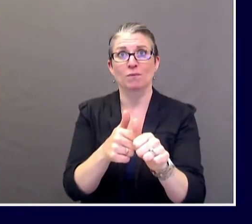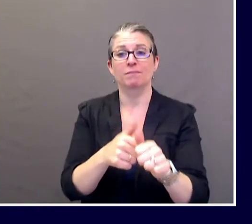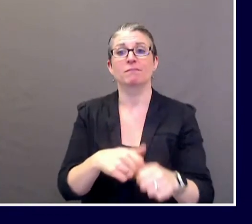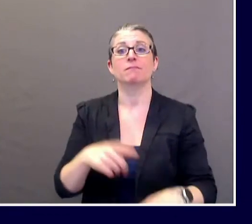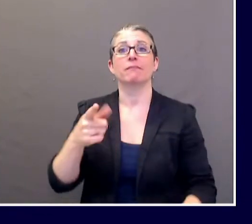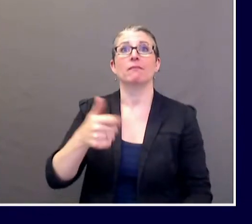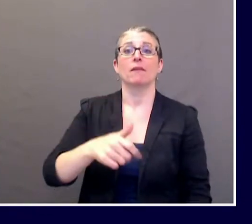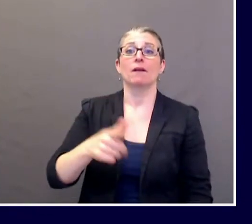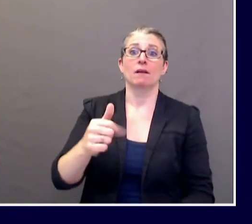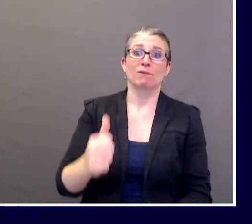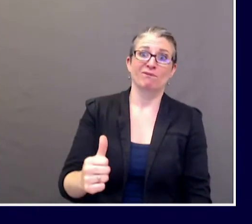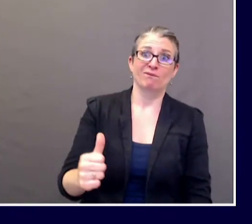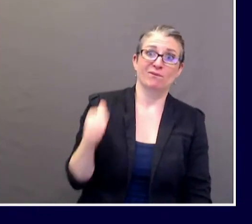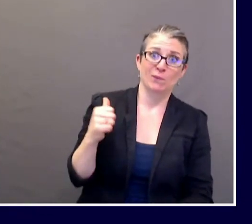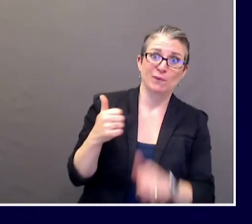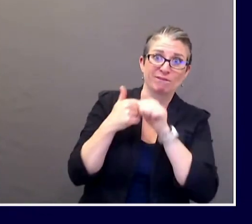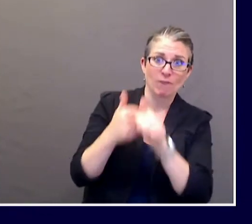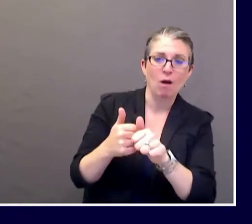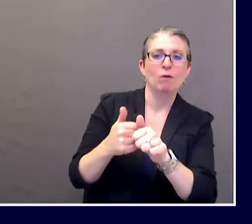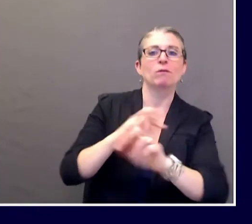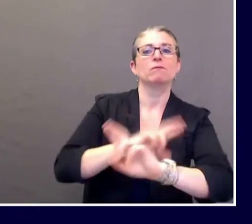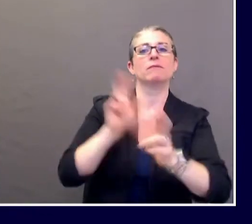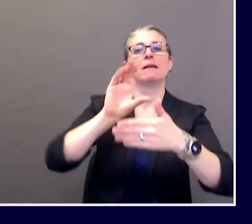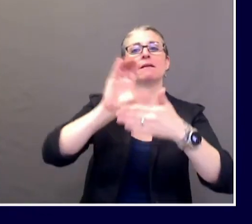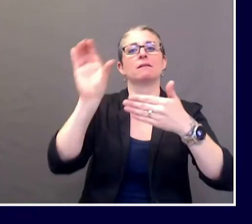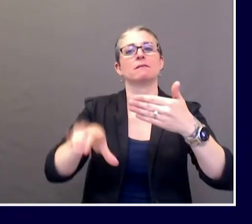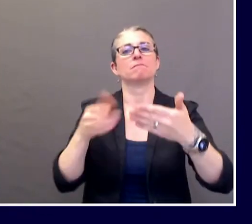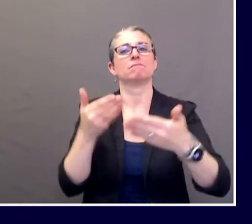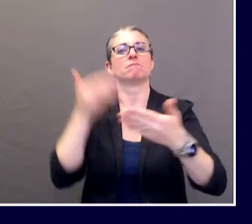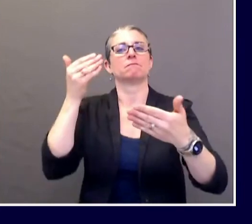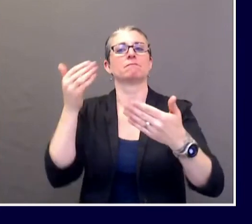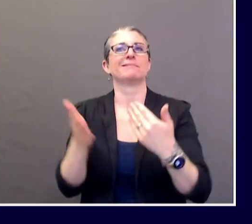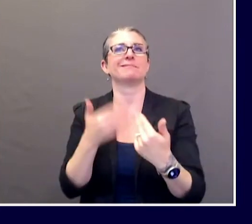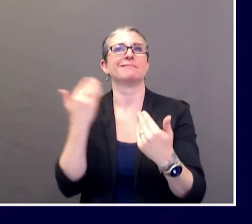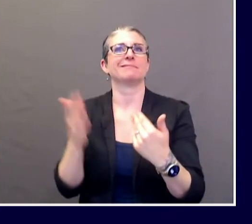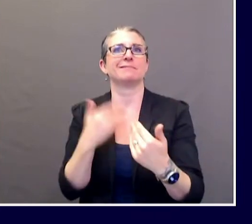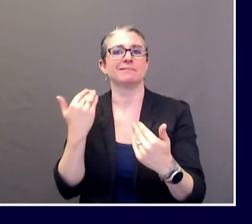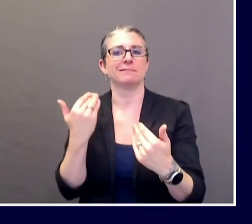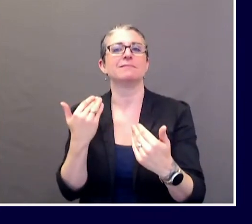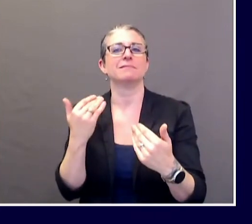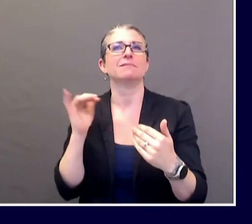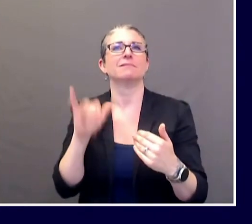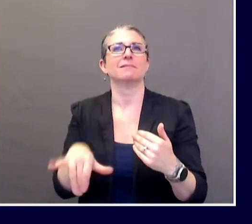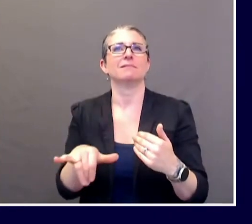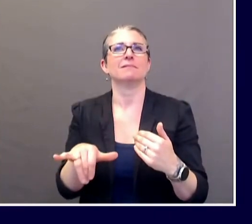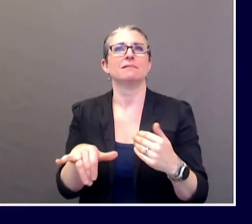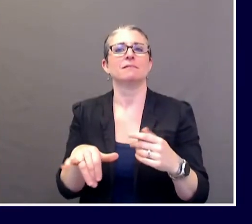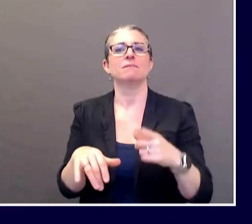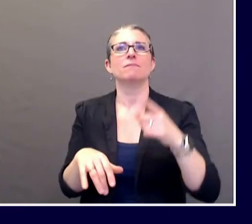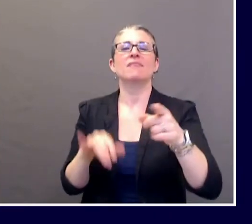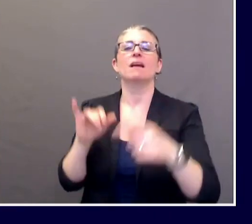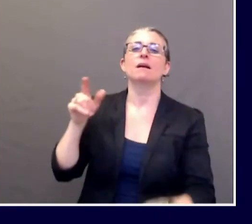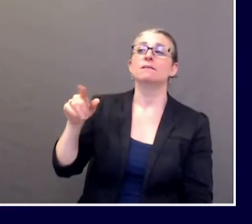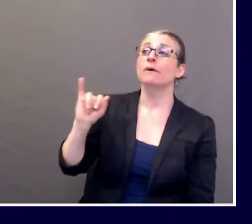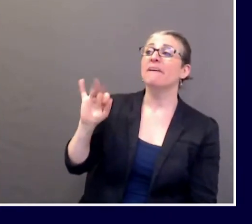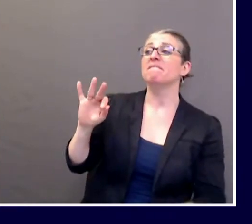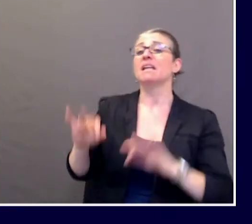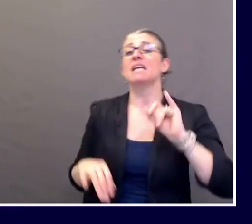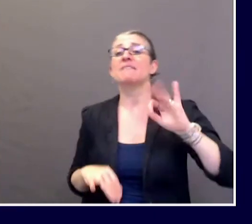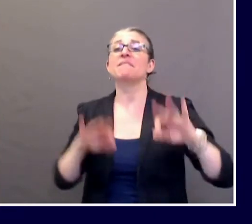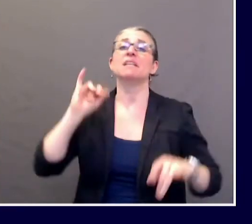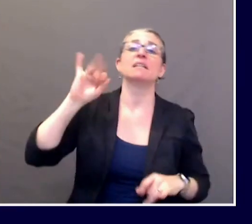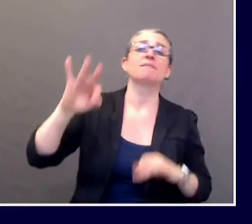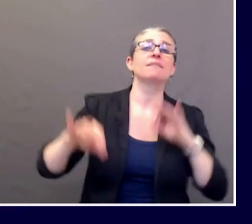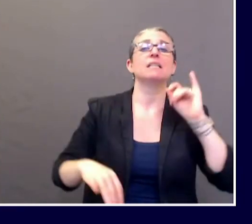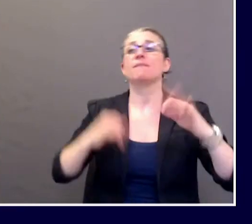or what about somebody who went and traveled to one of those places that we don't have on our list right now, but that might have a high